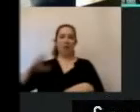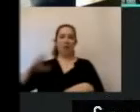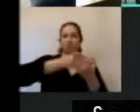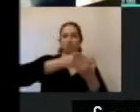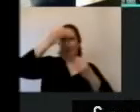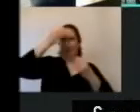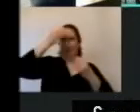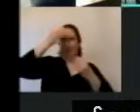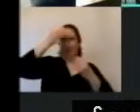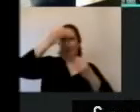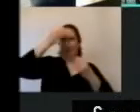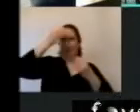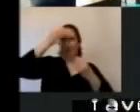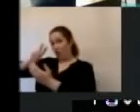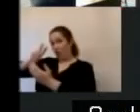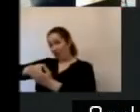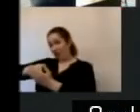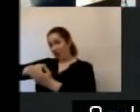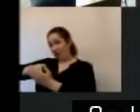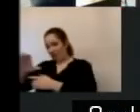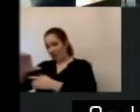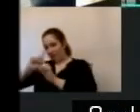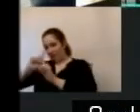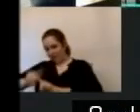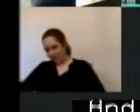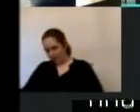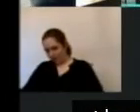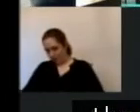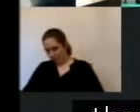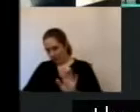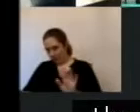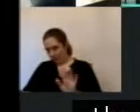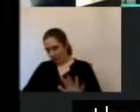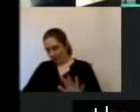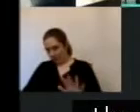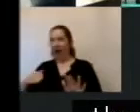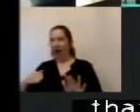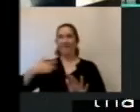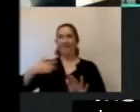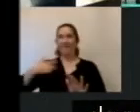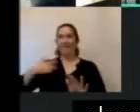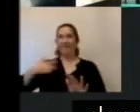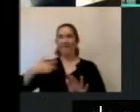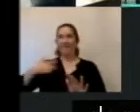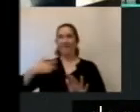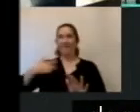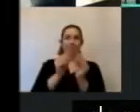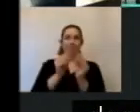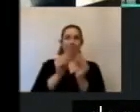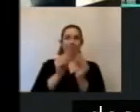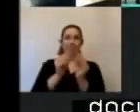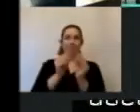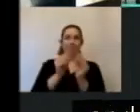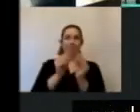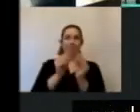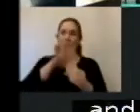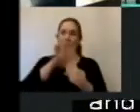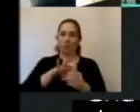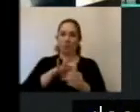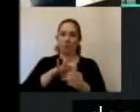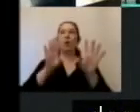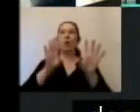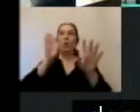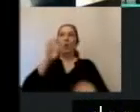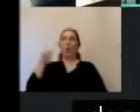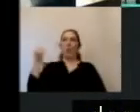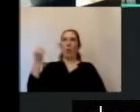lengthy process anyway. But that's okay, because we have it started, and we'll keep pushing for it. We'll keep moving